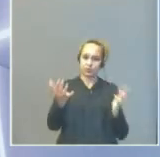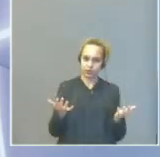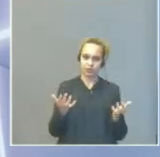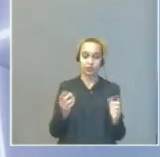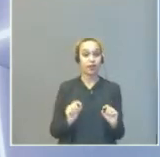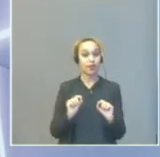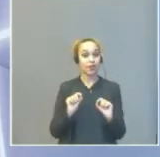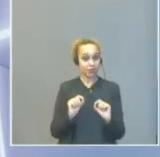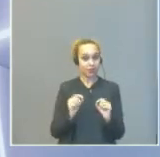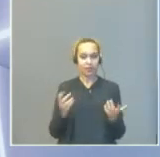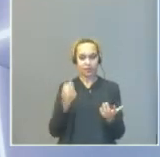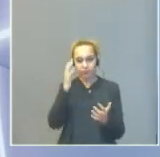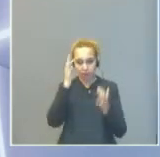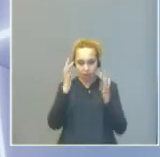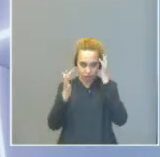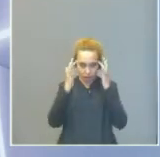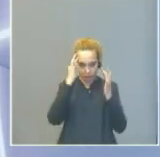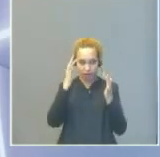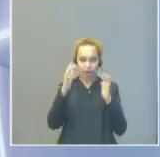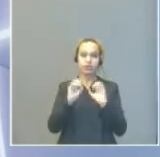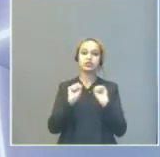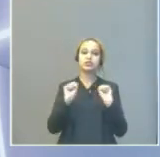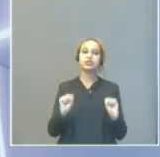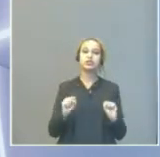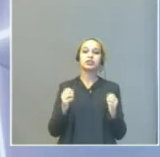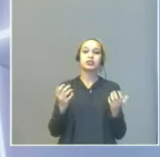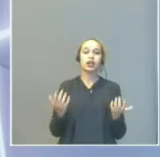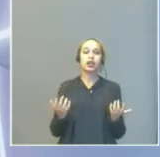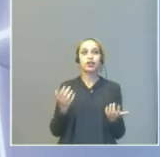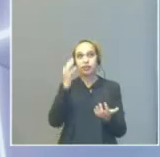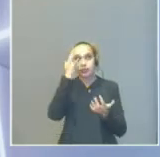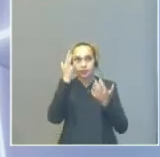architecture creates the kinds of troubles we're meeting with.